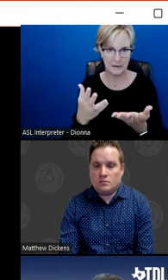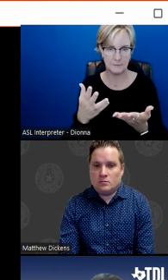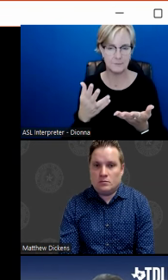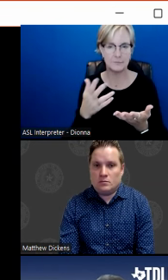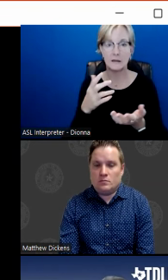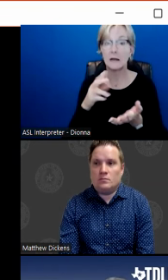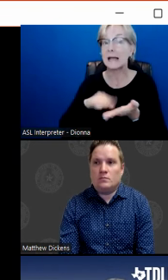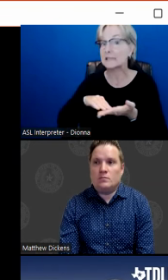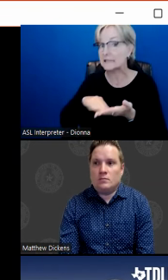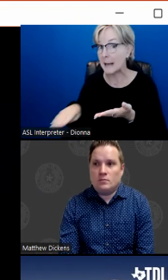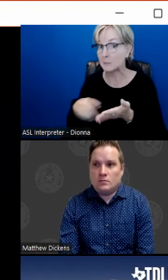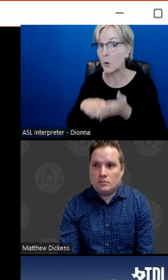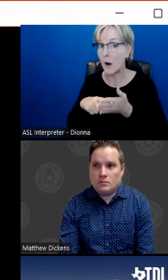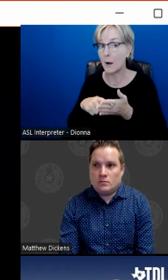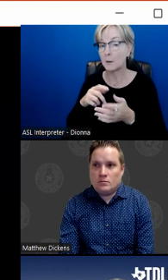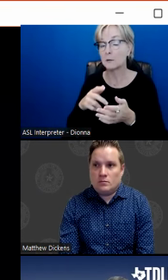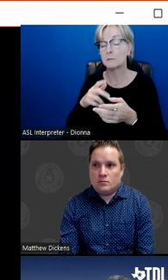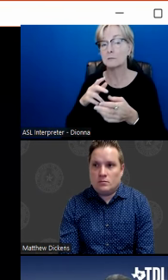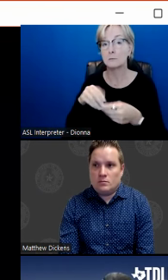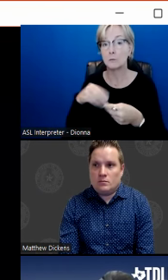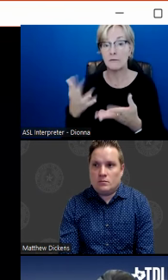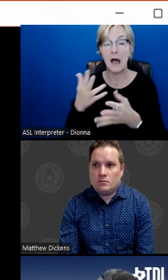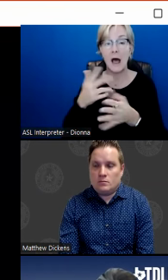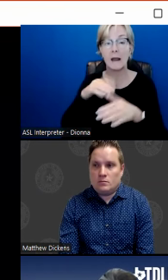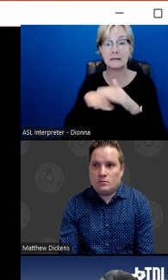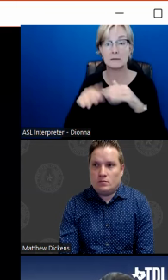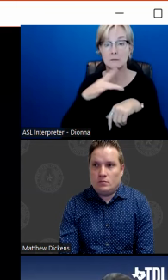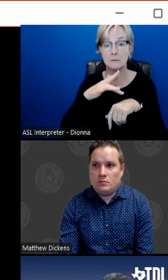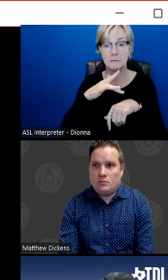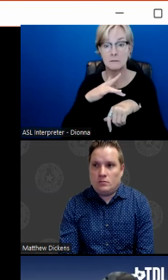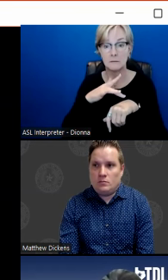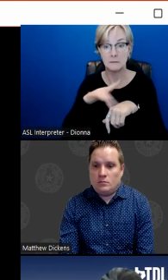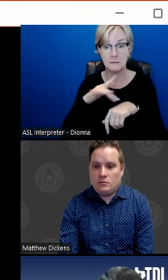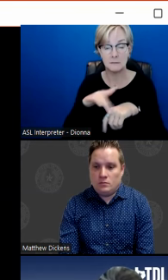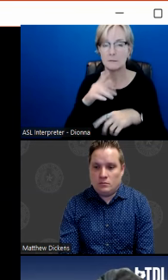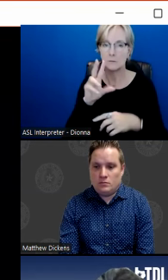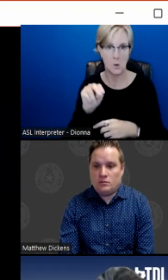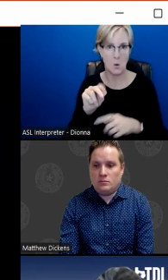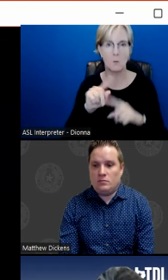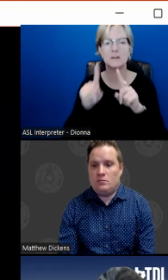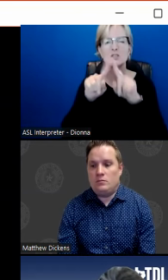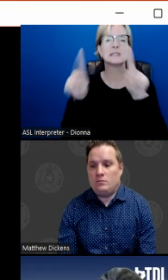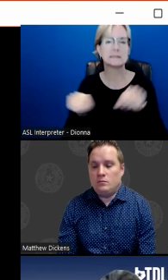the requirement of providing accessible parking spaces or associated access aisles, just the signage itself.